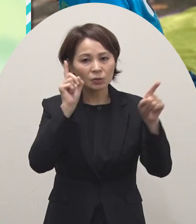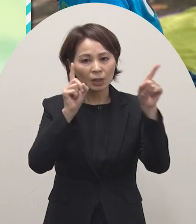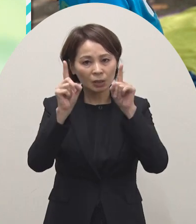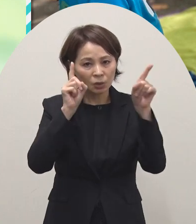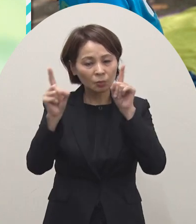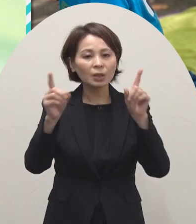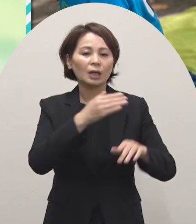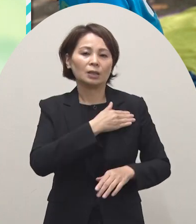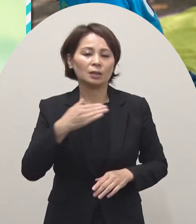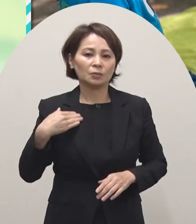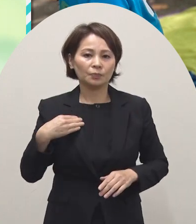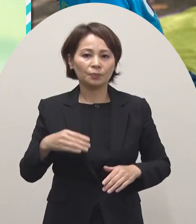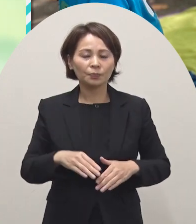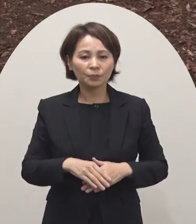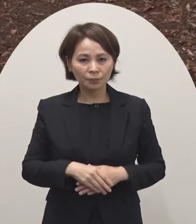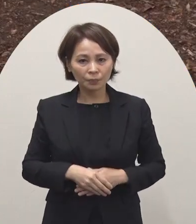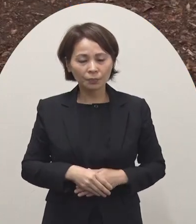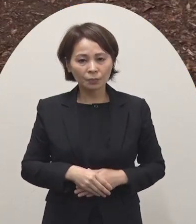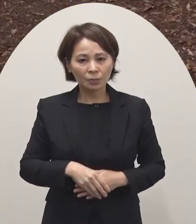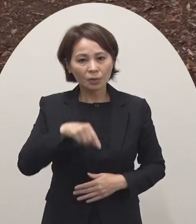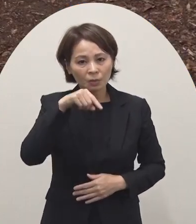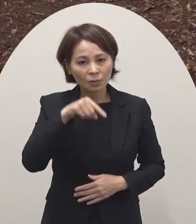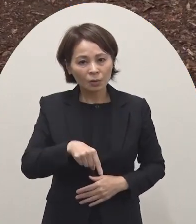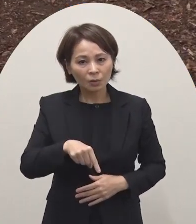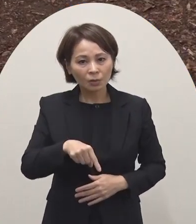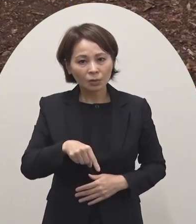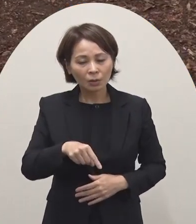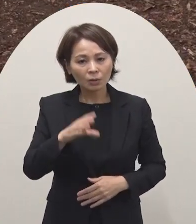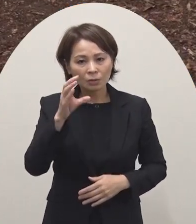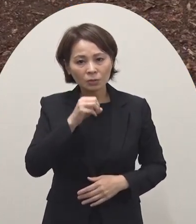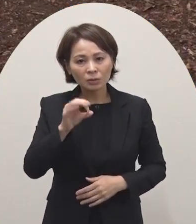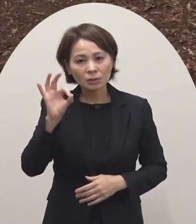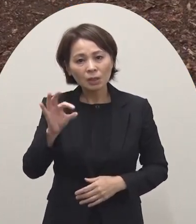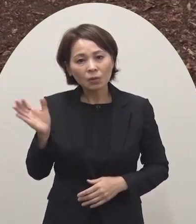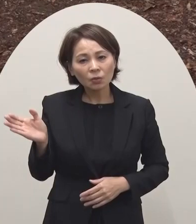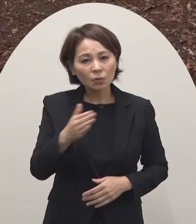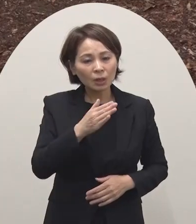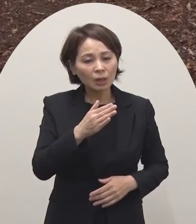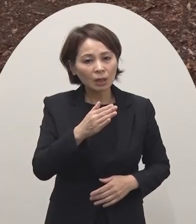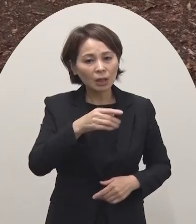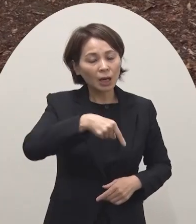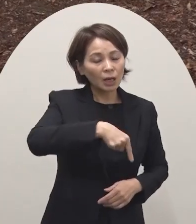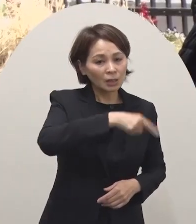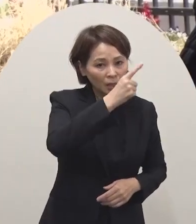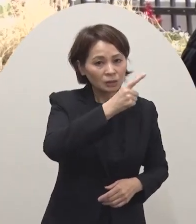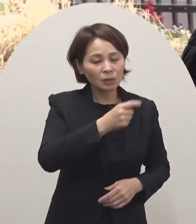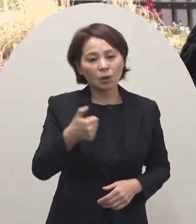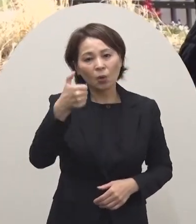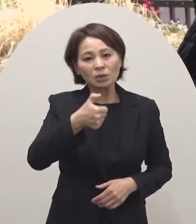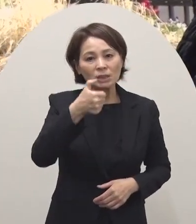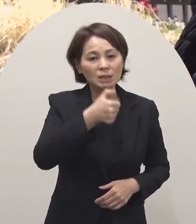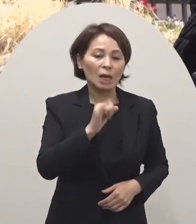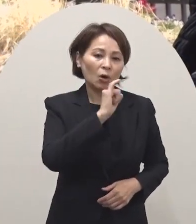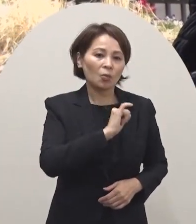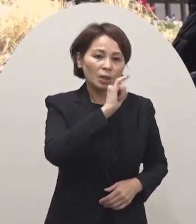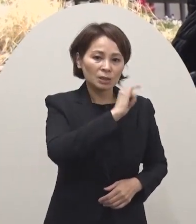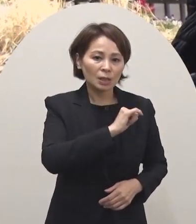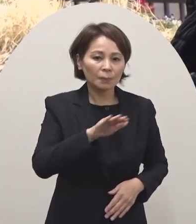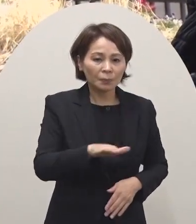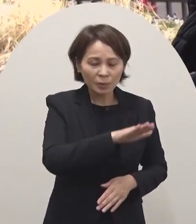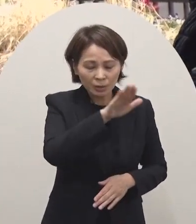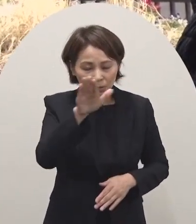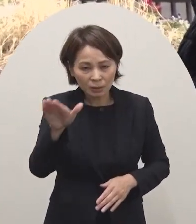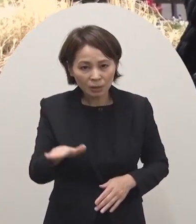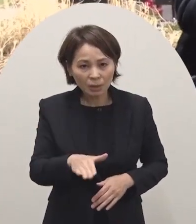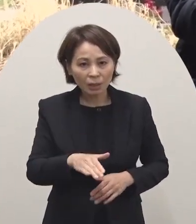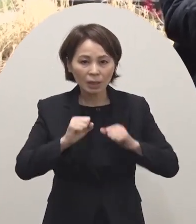play while interacting with nature. Whether you are a 0-year-old baby or a 100-year-old grandparent, the play